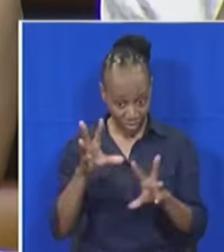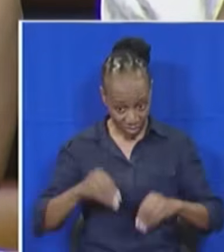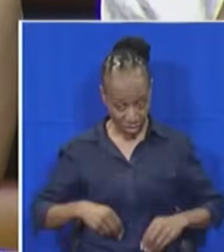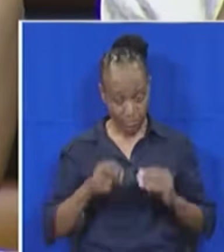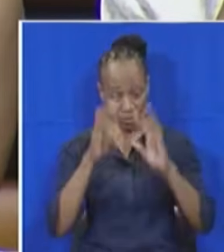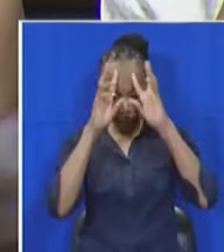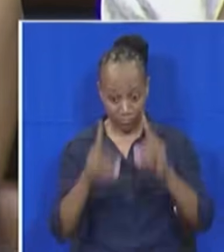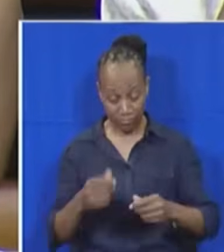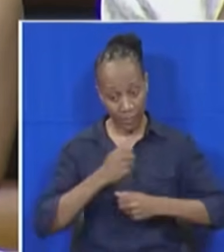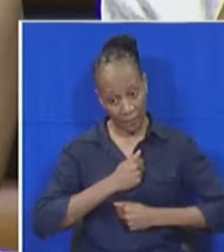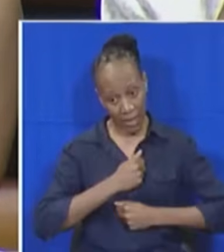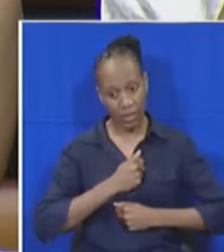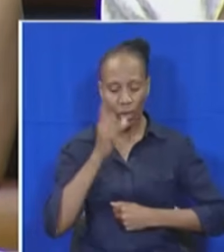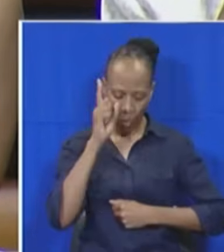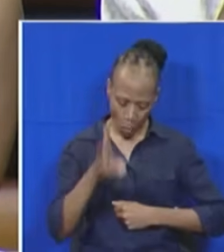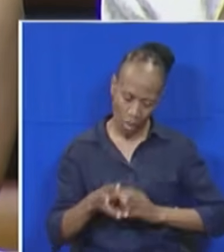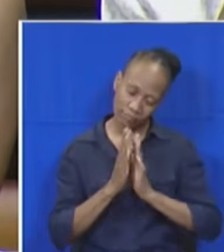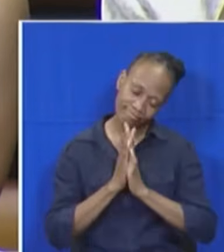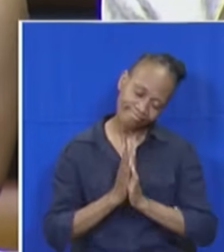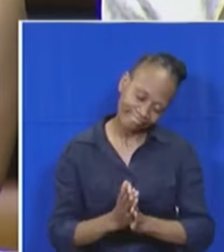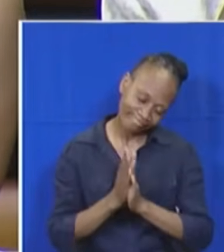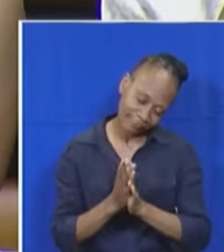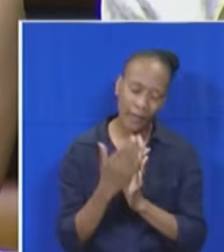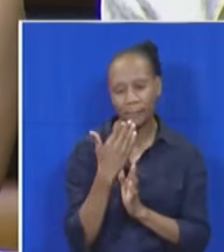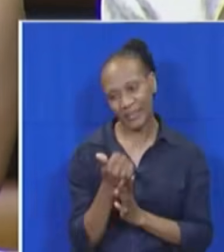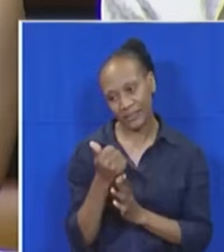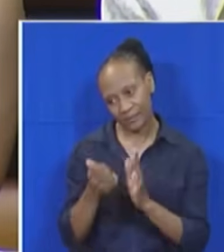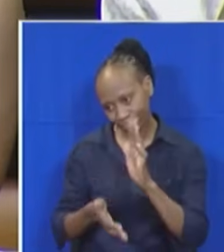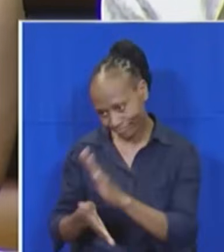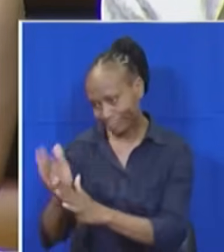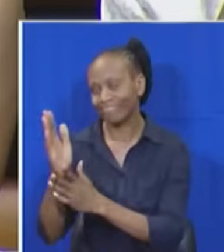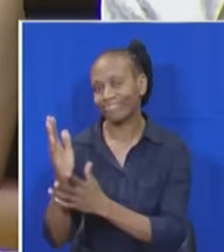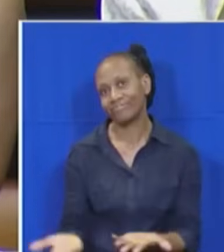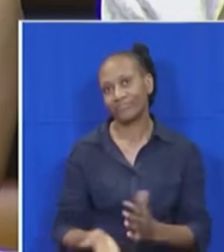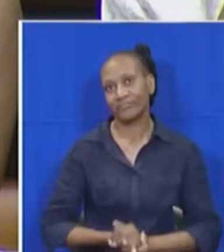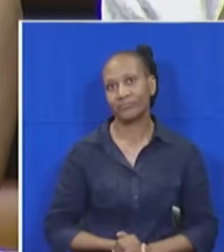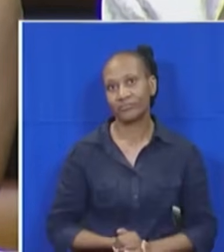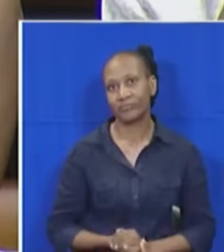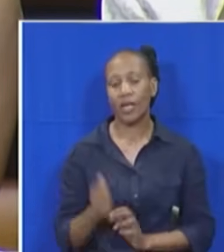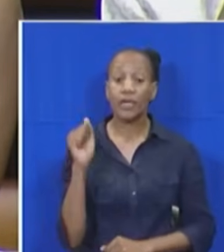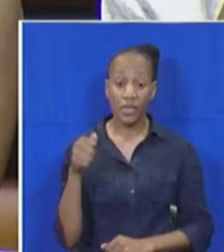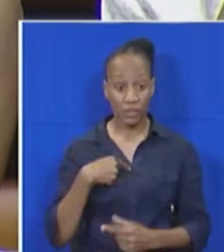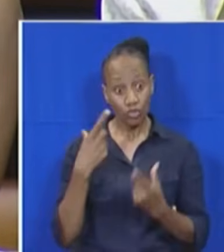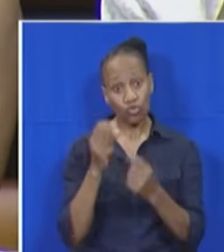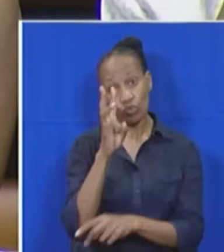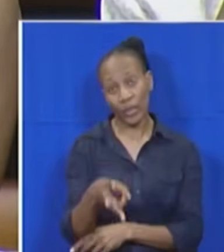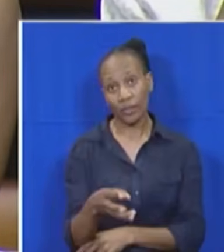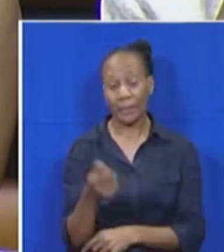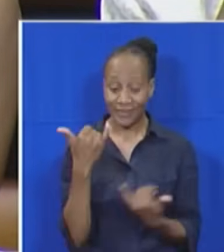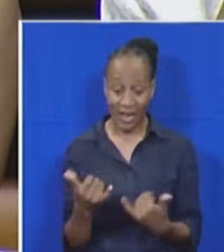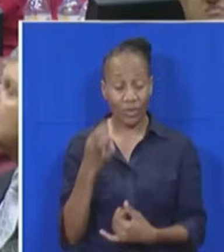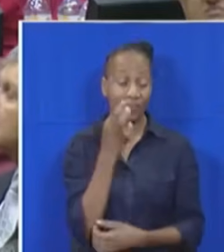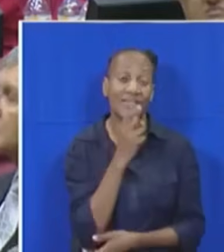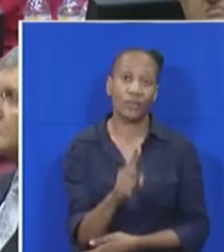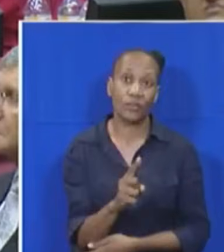we will peacefully ask you to please leave the chamber. Yes, I'm going to do exactly that. All I'm saying is that